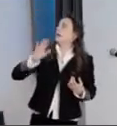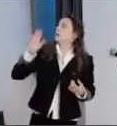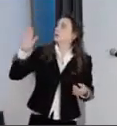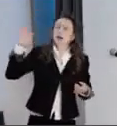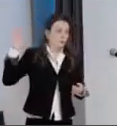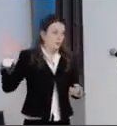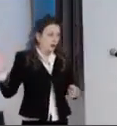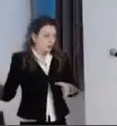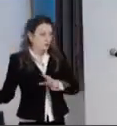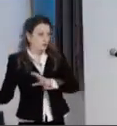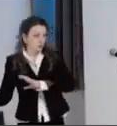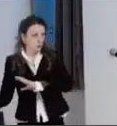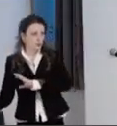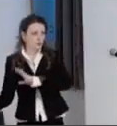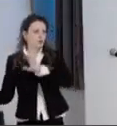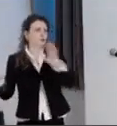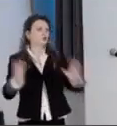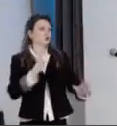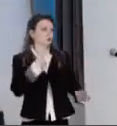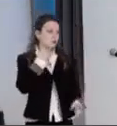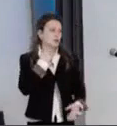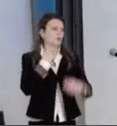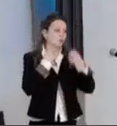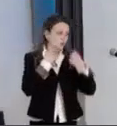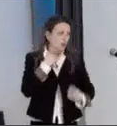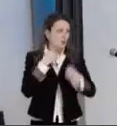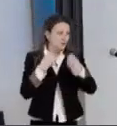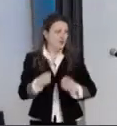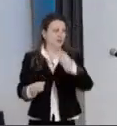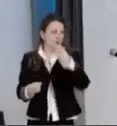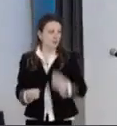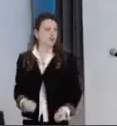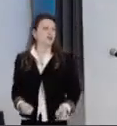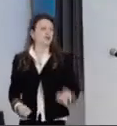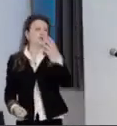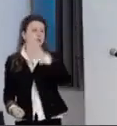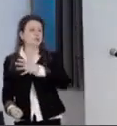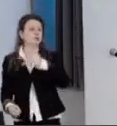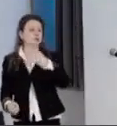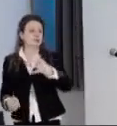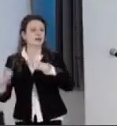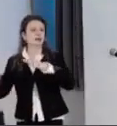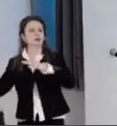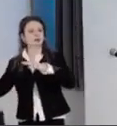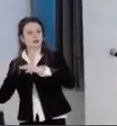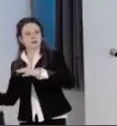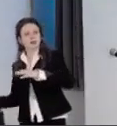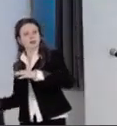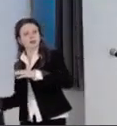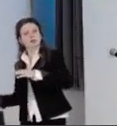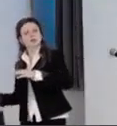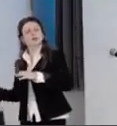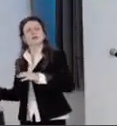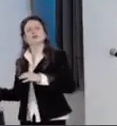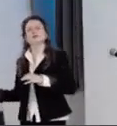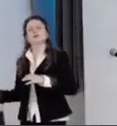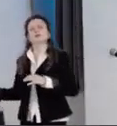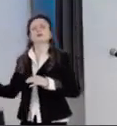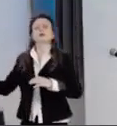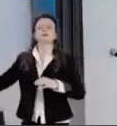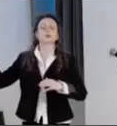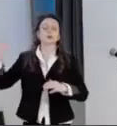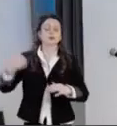A Zangwill style objection to what I've just told you, which is that for the proper aesthetic appreciation of this piece of design, you need to consider, you need to